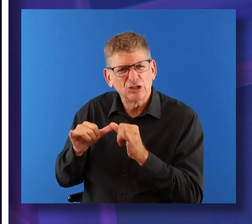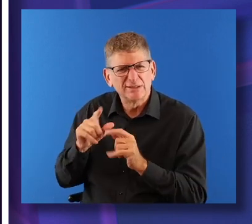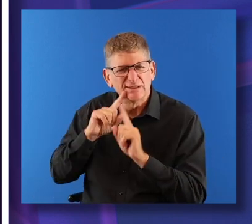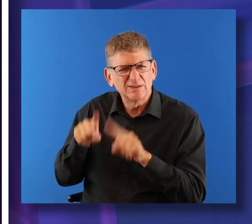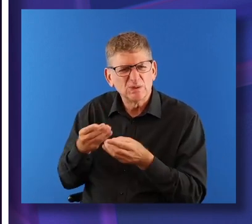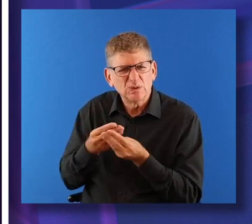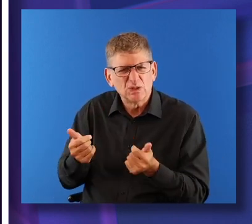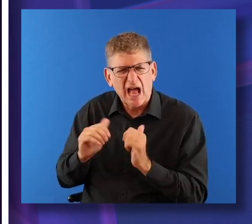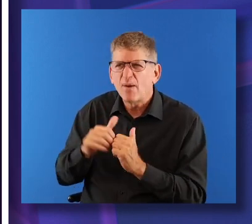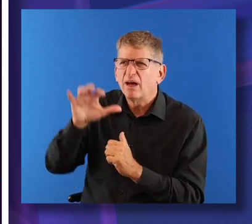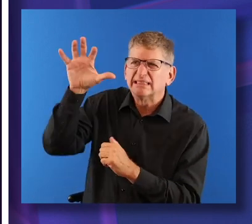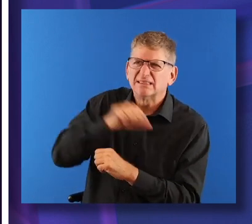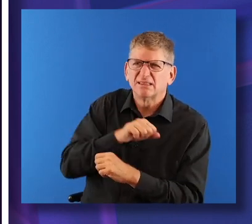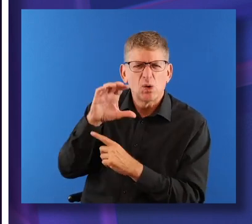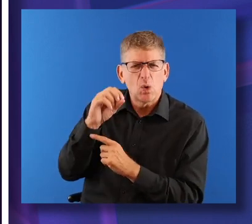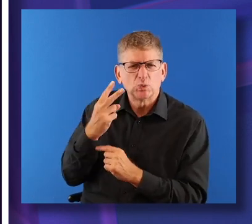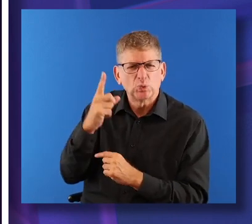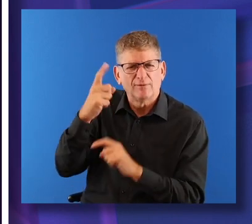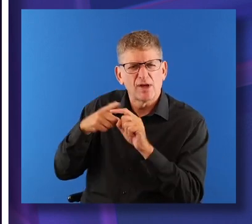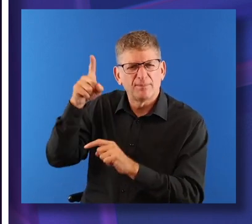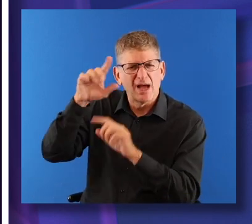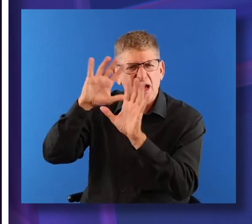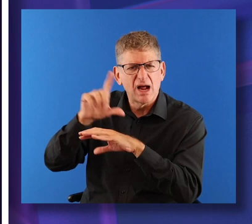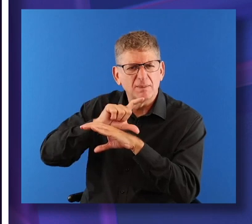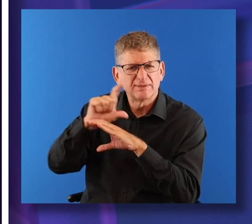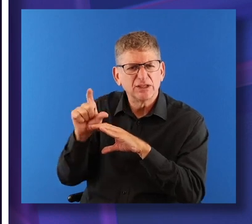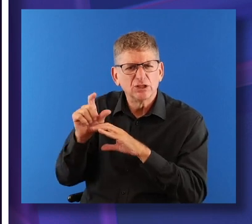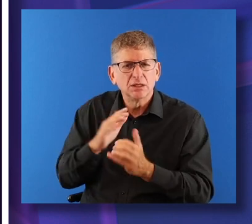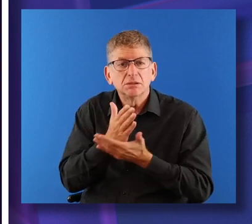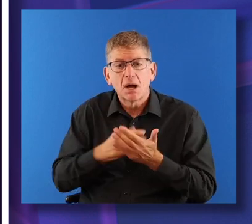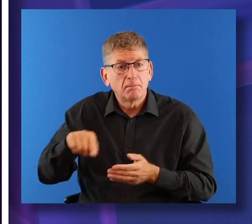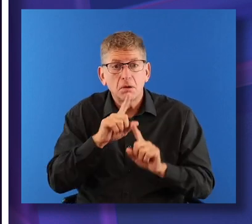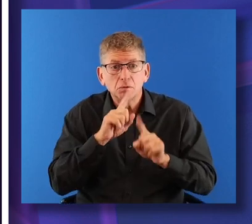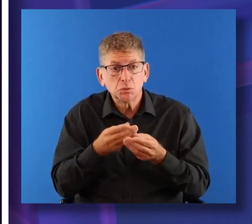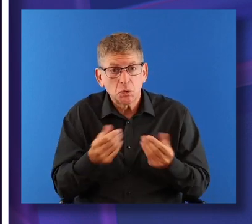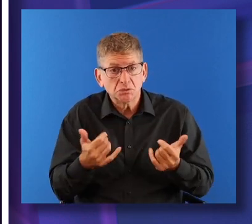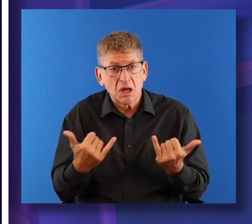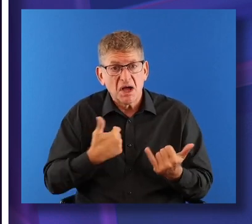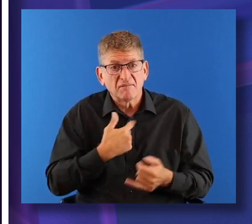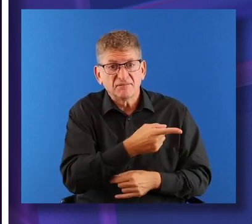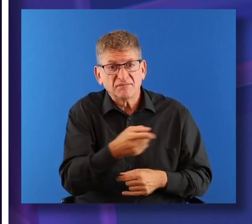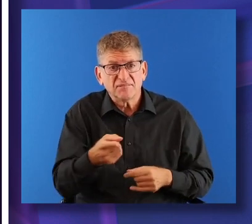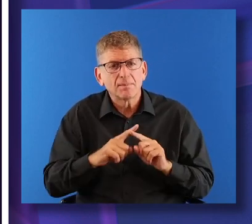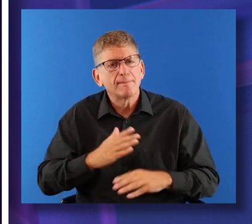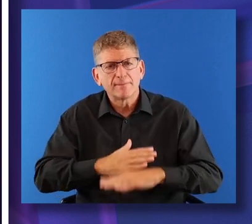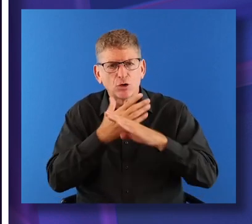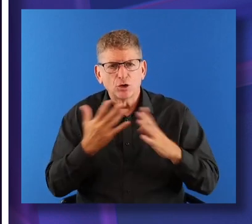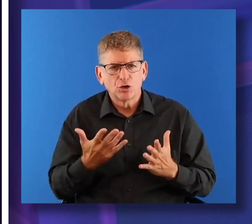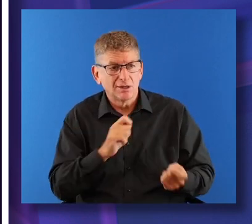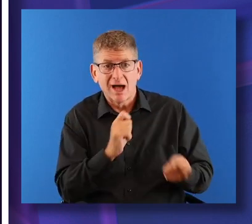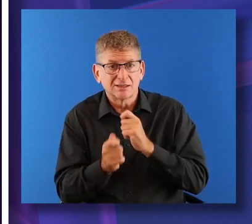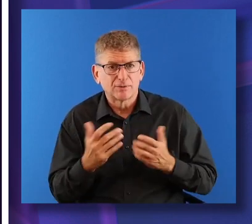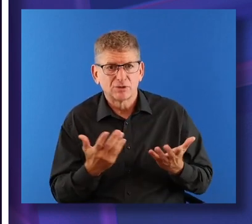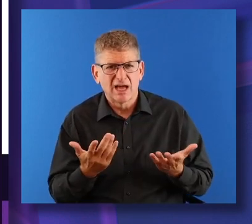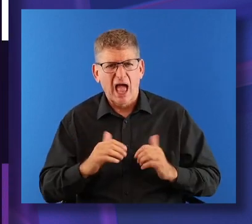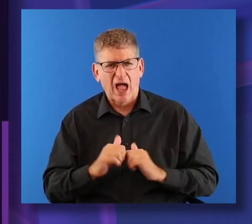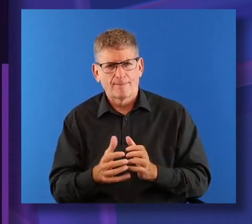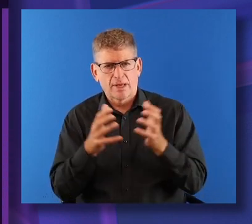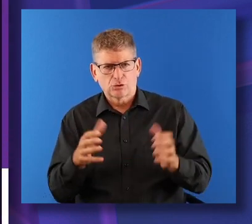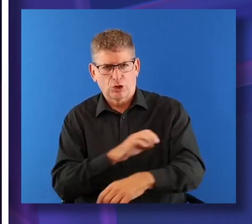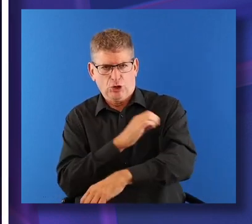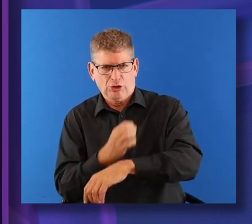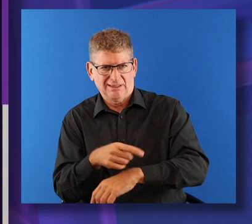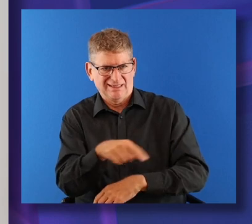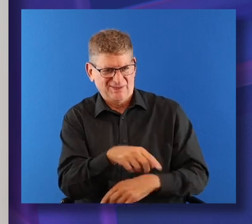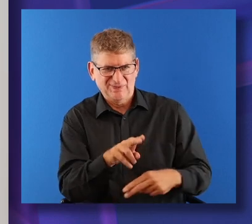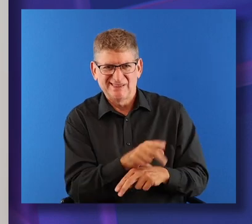dioxide from the atmosphere. Some of these solutions exist today, but a big barrier to their adoption is how much energy they use and how much